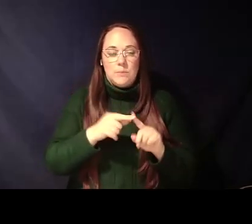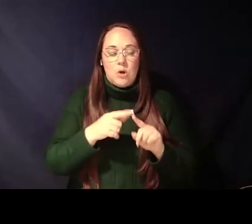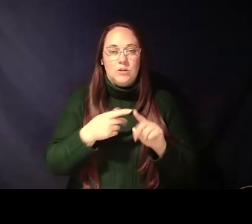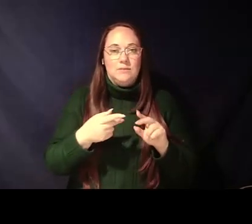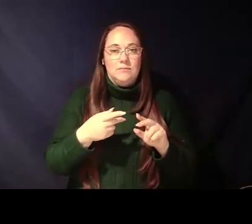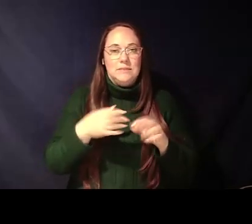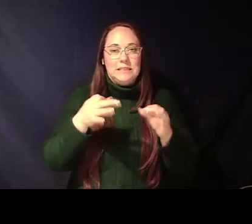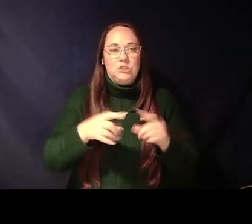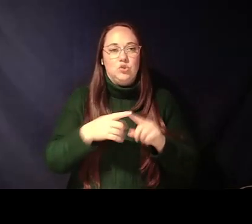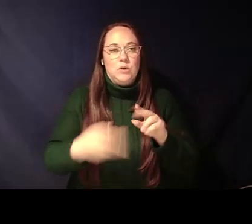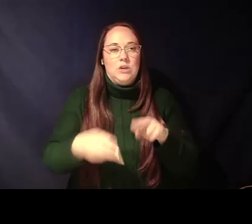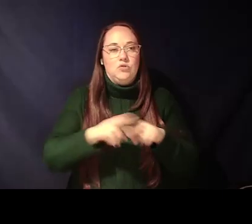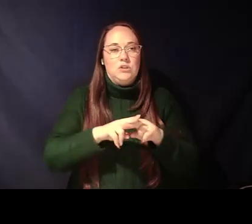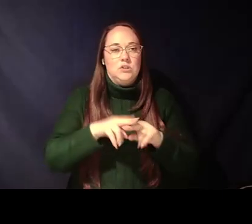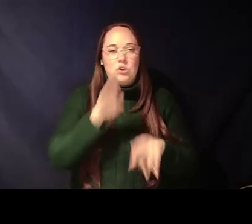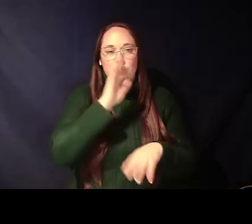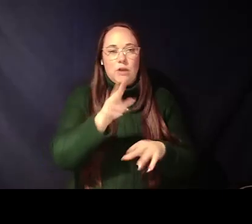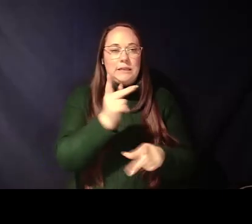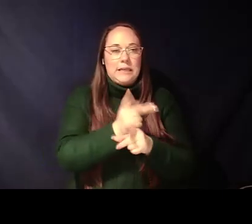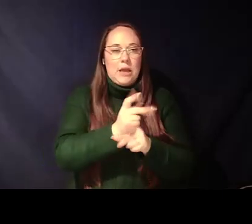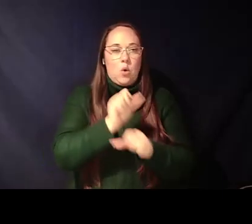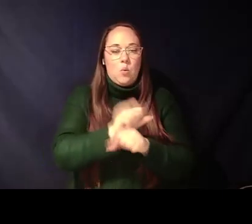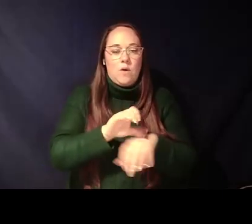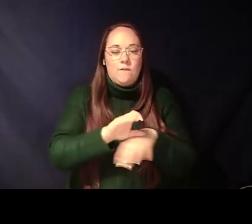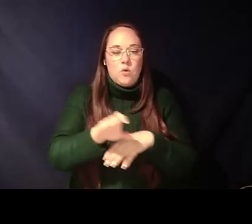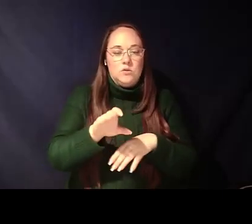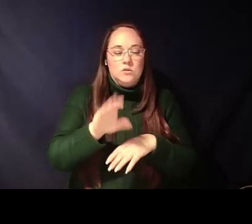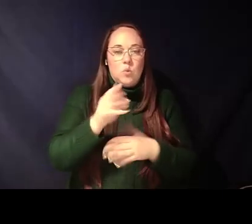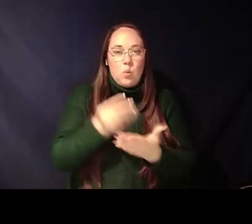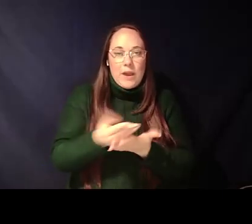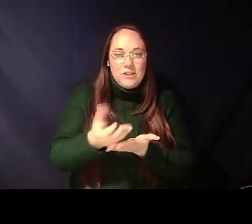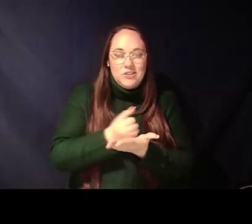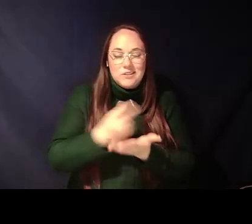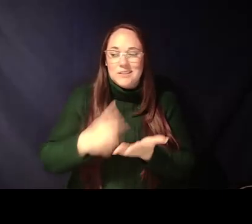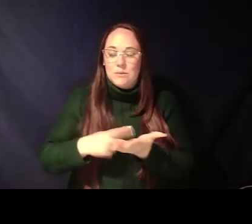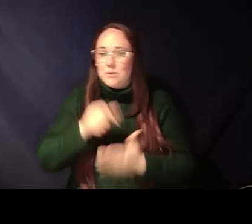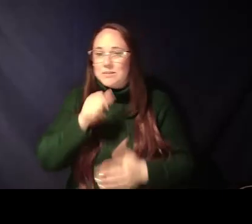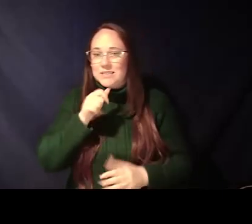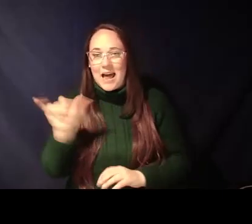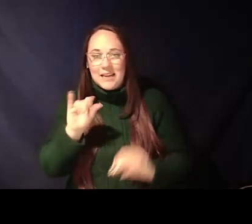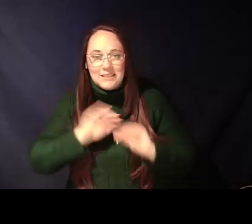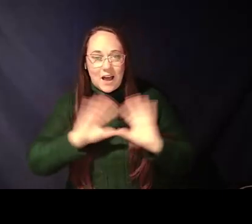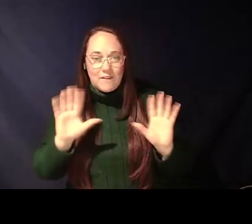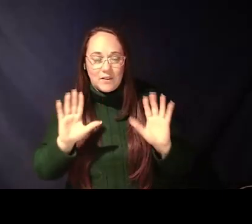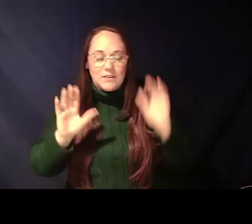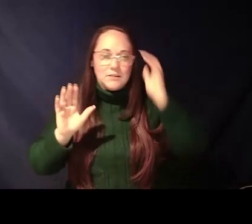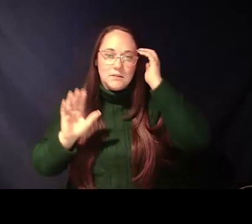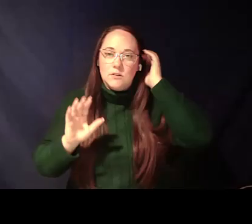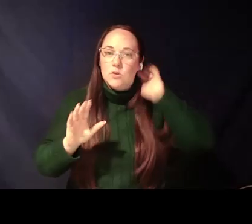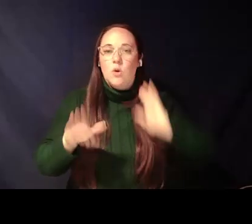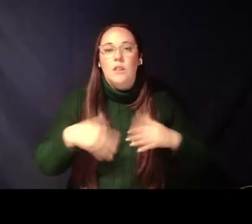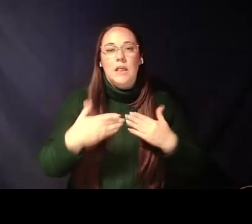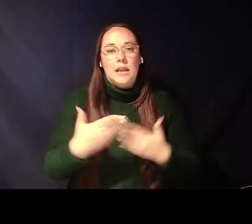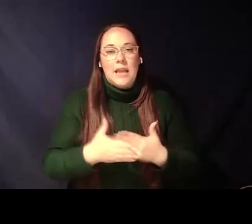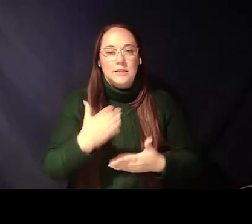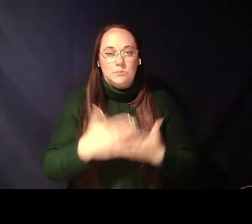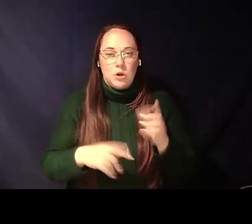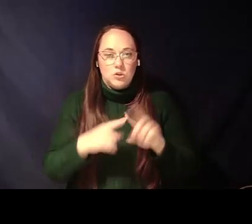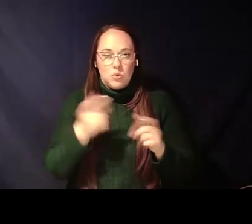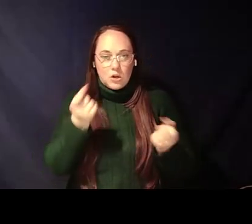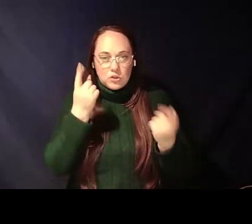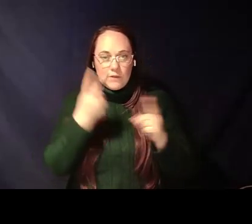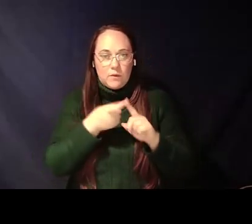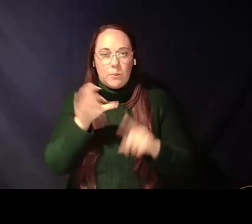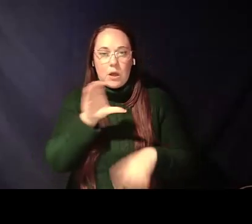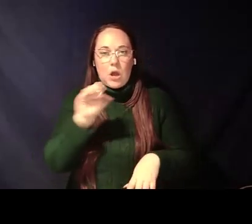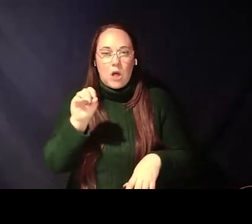care workforce wages. Sometimes there were less obvious drivers behind that. So our next phase was to try to understand from the